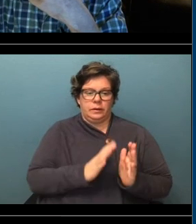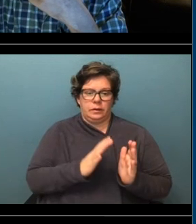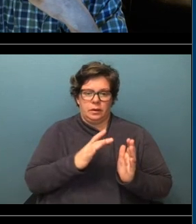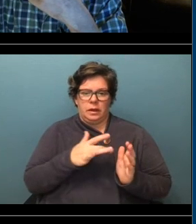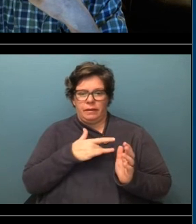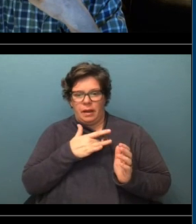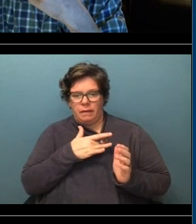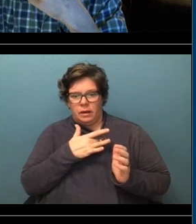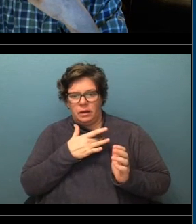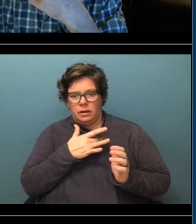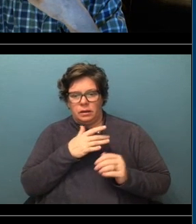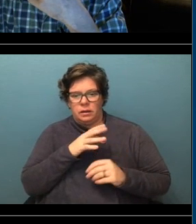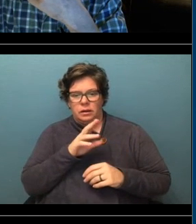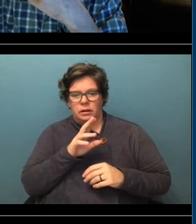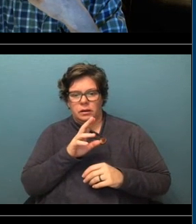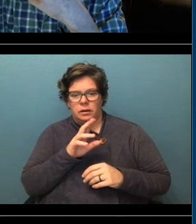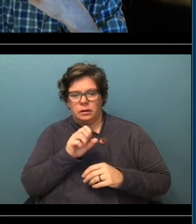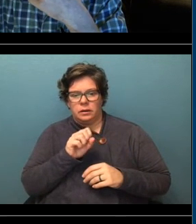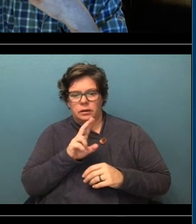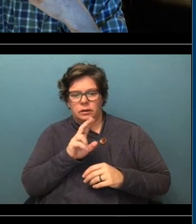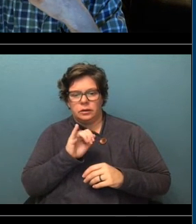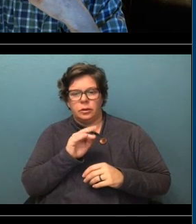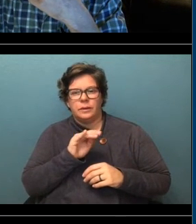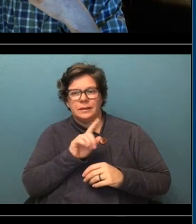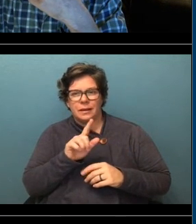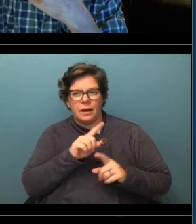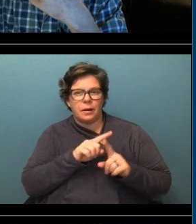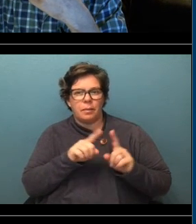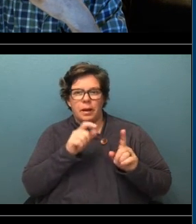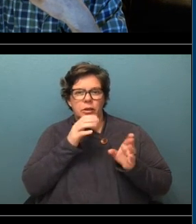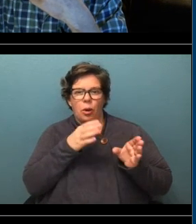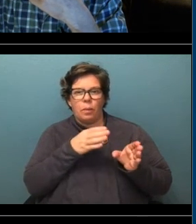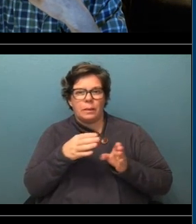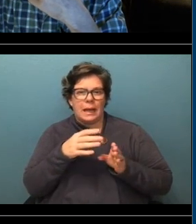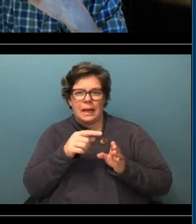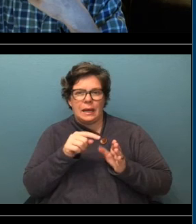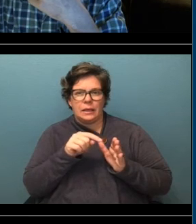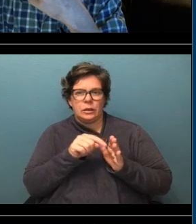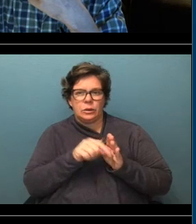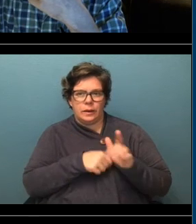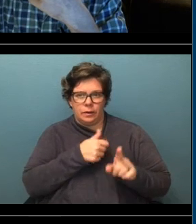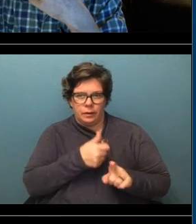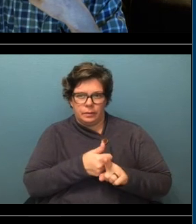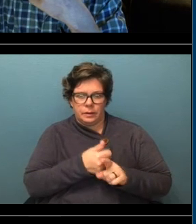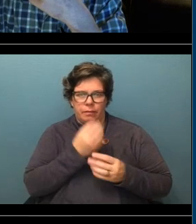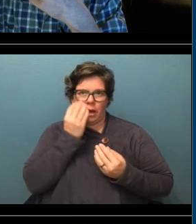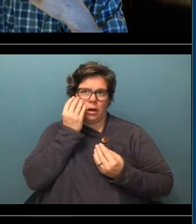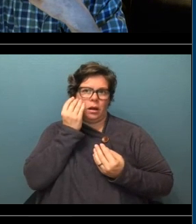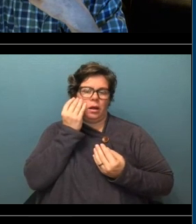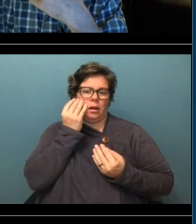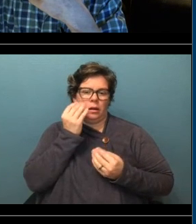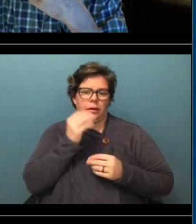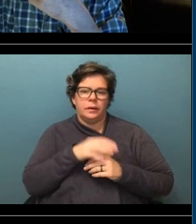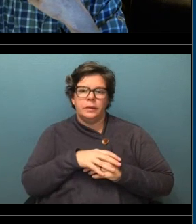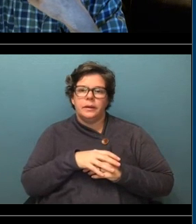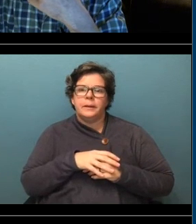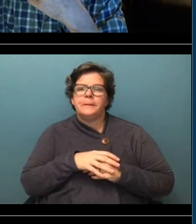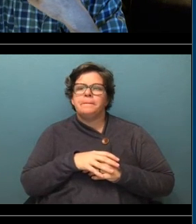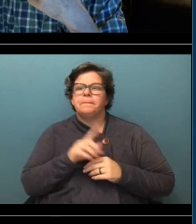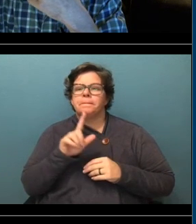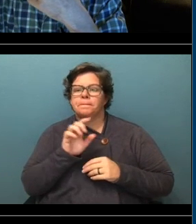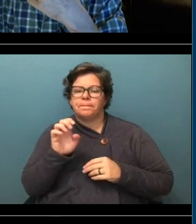feeling suicidal but are not having intent or a plan for suicide? And I would say a lot of